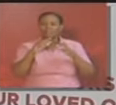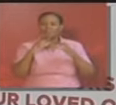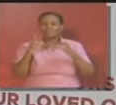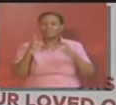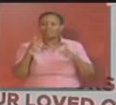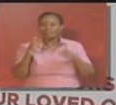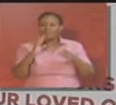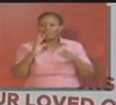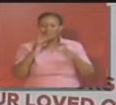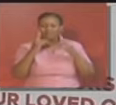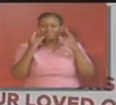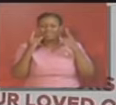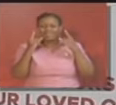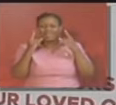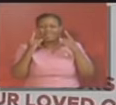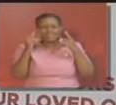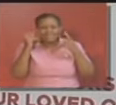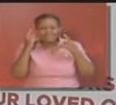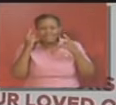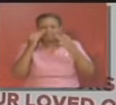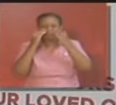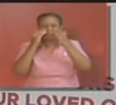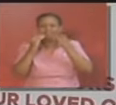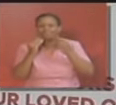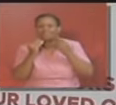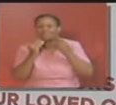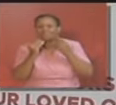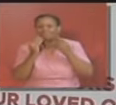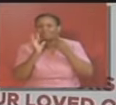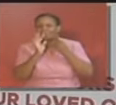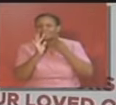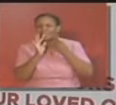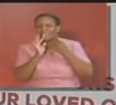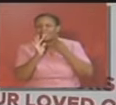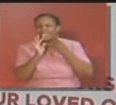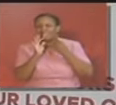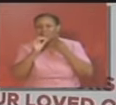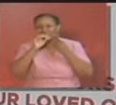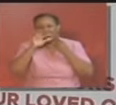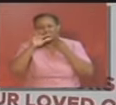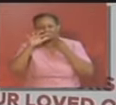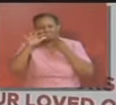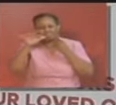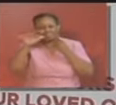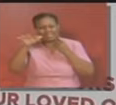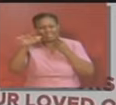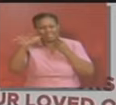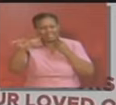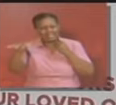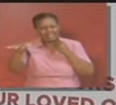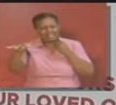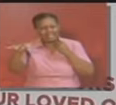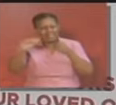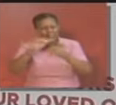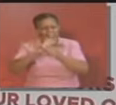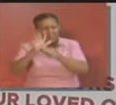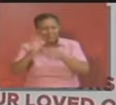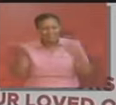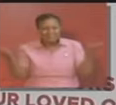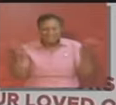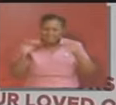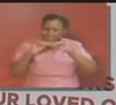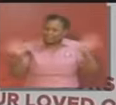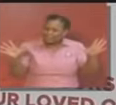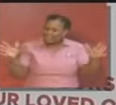is muffled, right? And of course, when you breathe, droplets can be spread and therefore COVID can be spread. Infections, of course, will